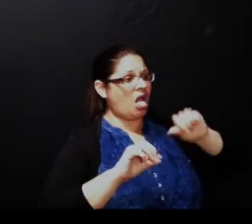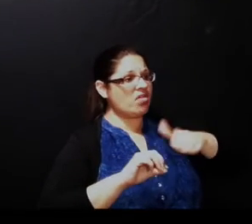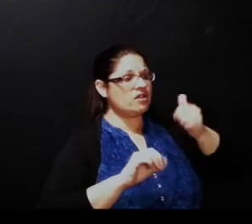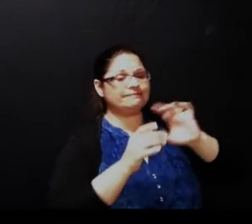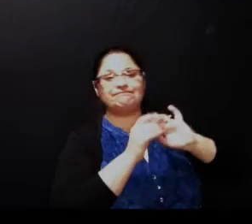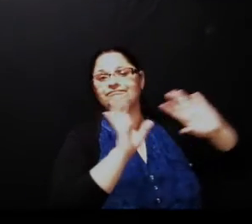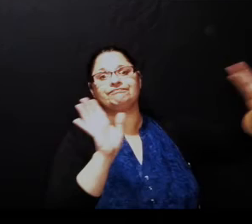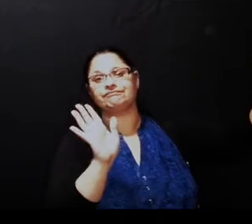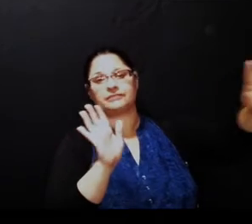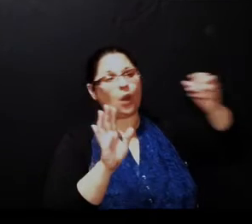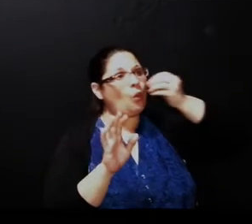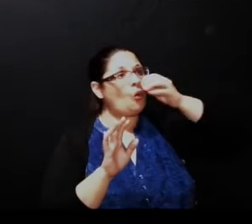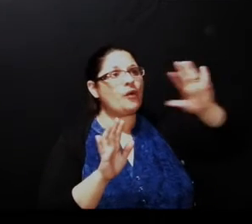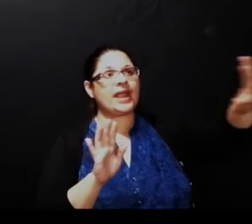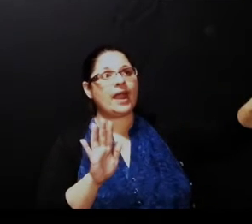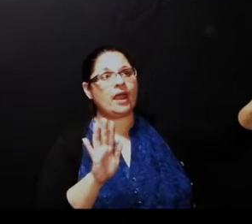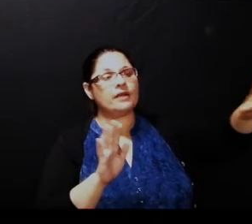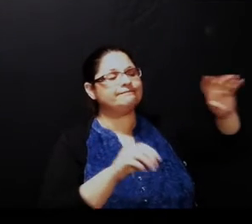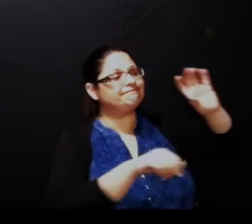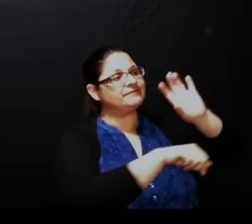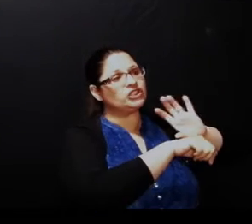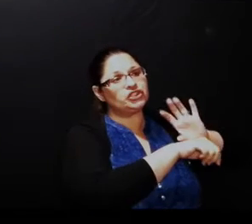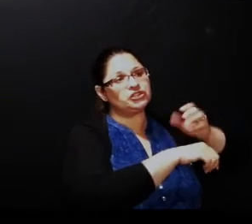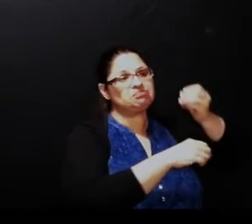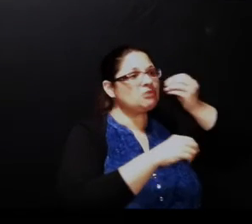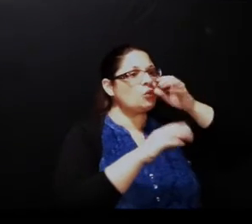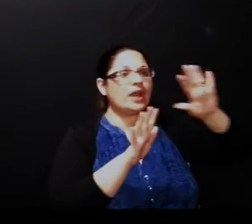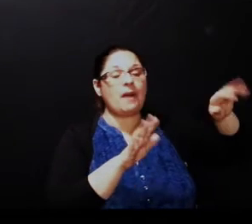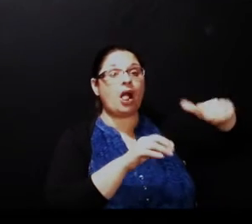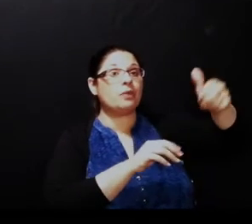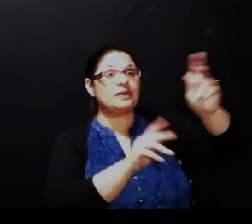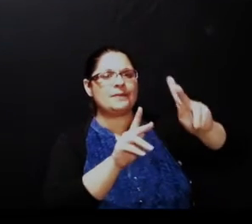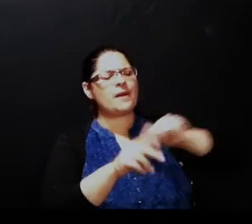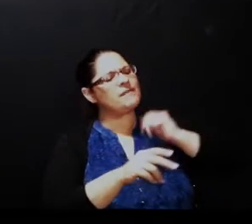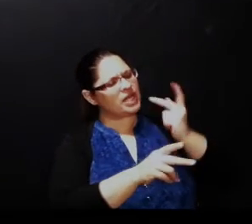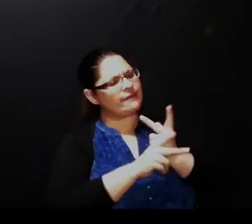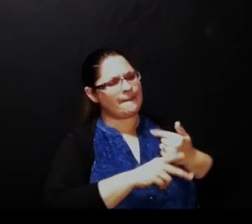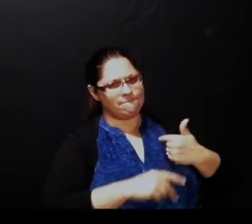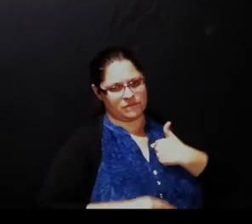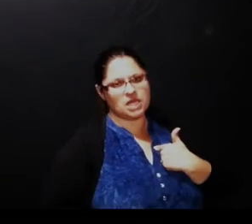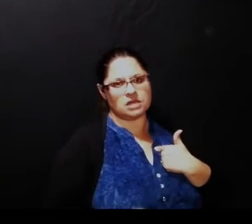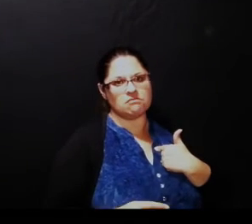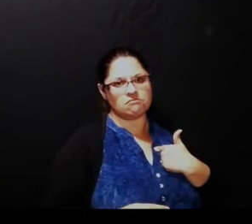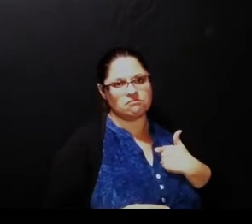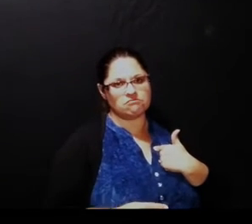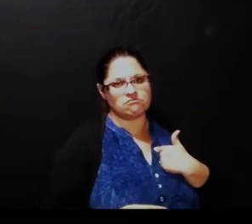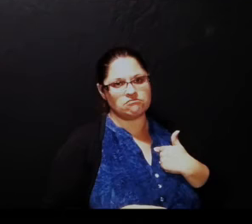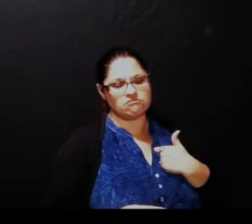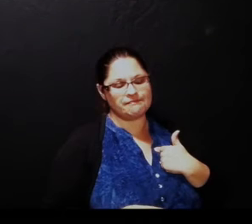else. I don't care where the church meets. I don't care about a biblical word. I'm going to take care of me.